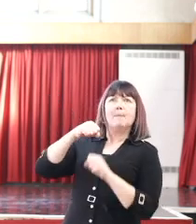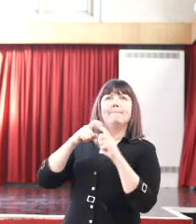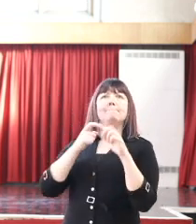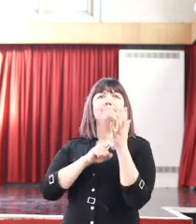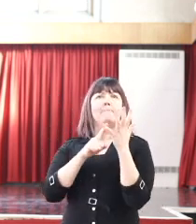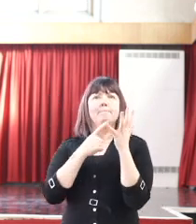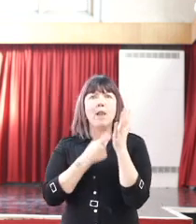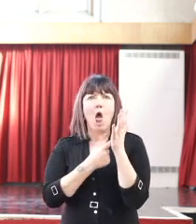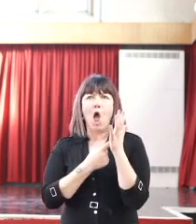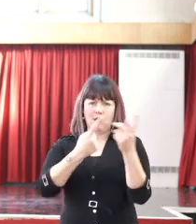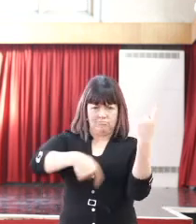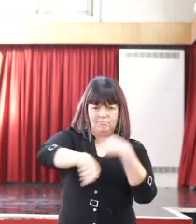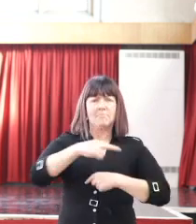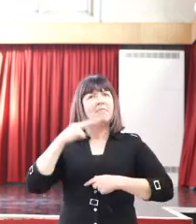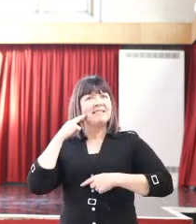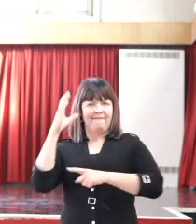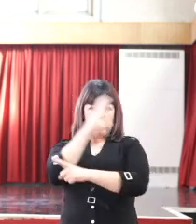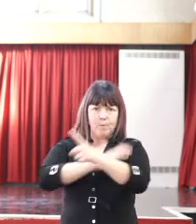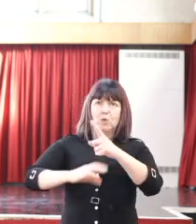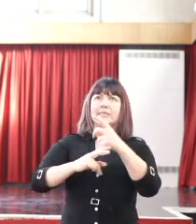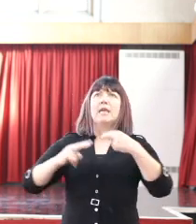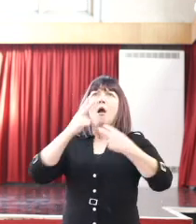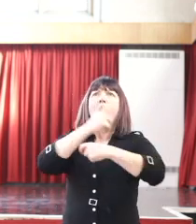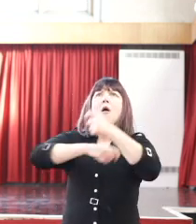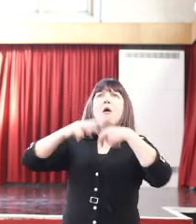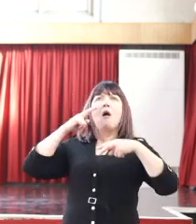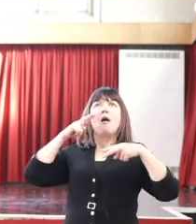deaf community a visual voice.